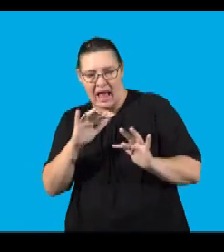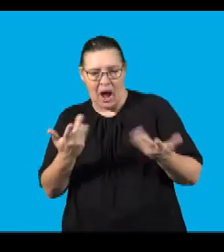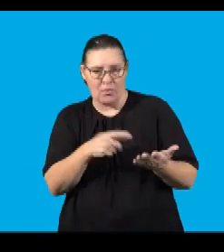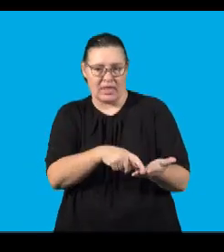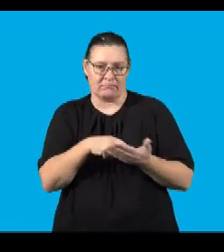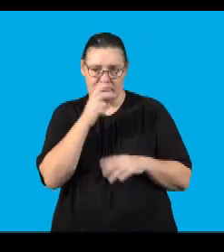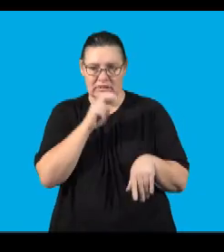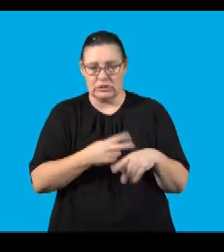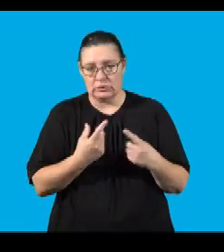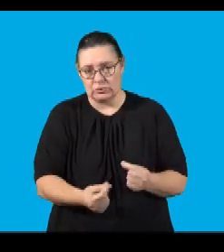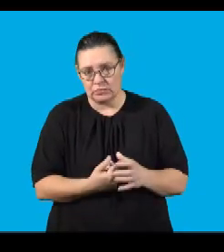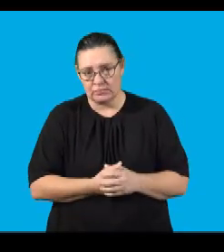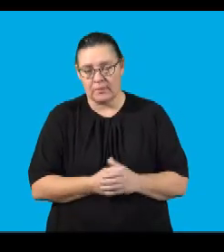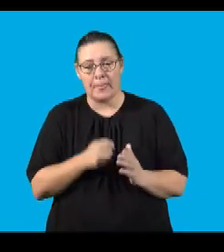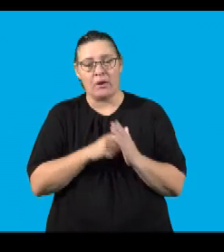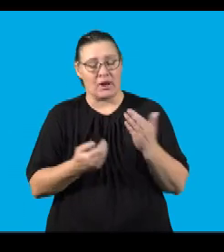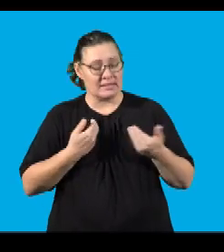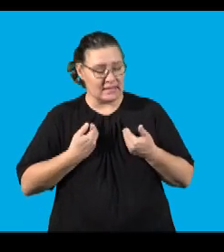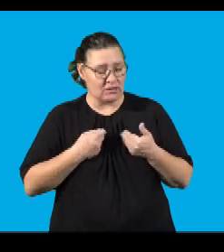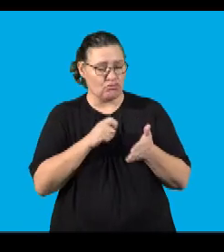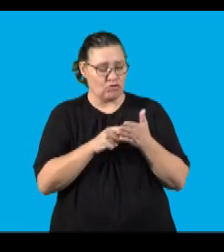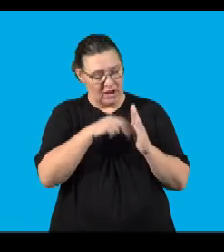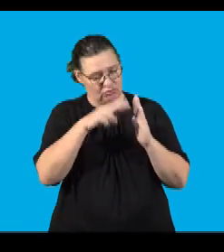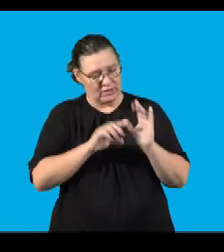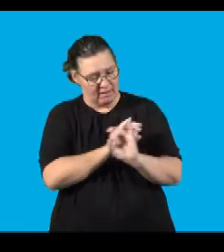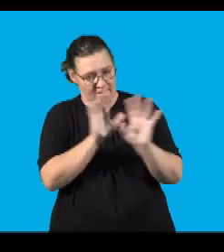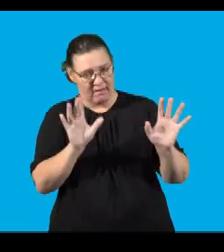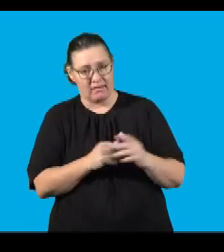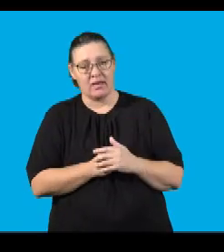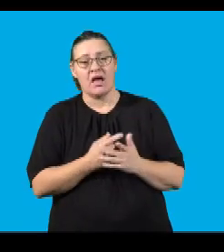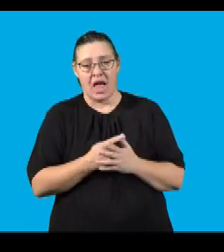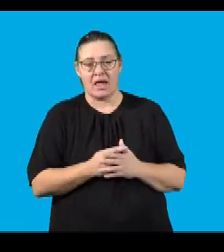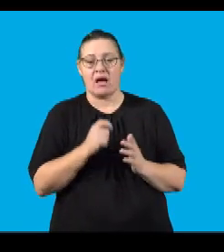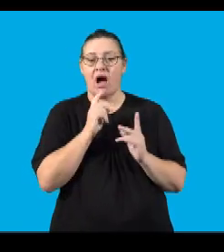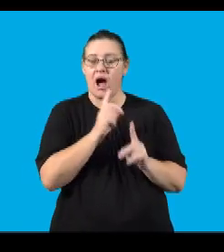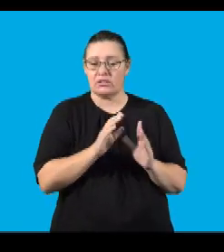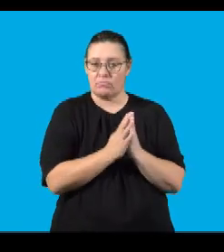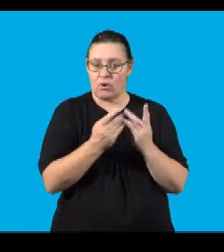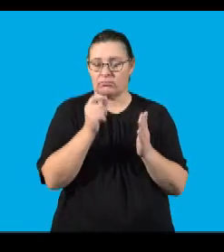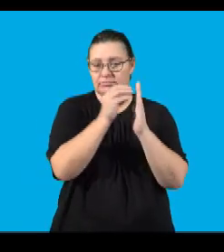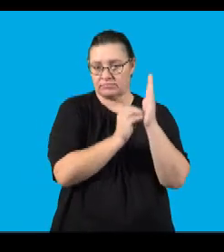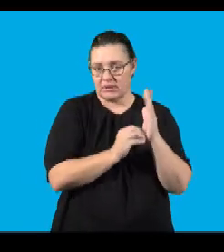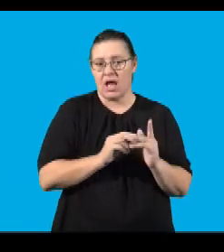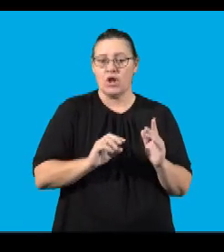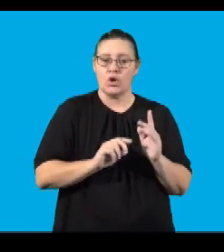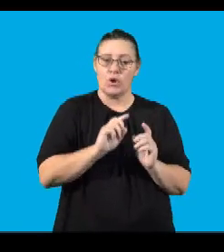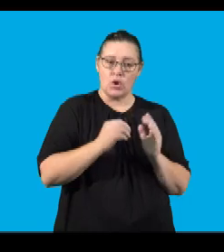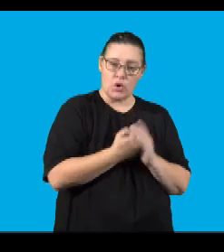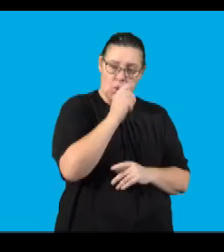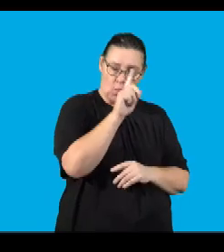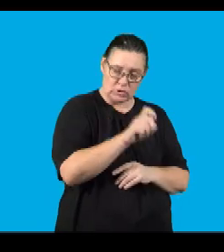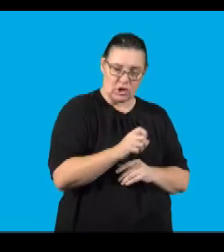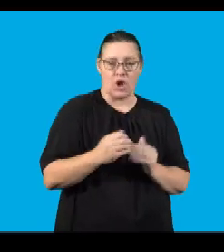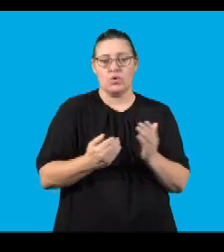and understanding what's required. Write neatly and legibly. Organize your answer book. Make sure you do a new question on a